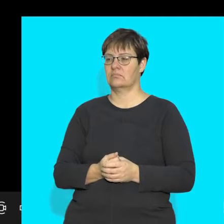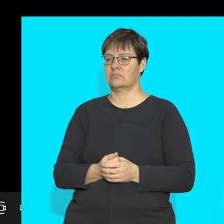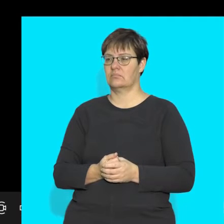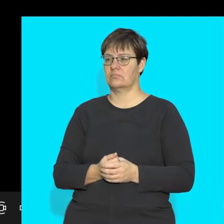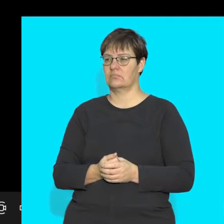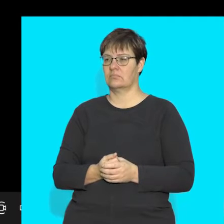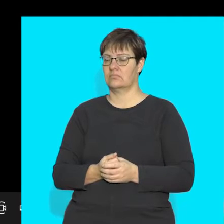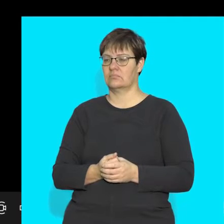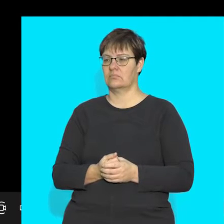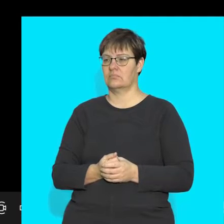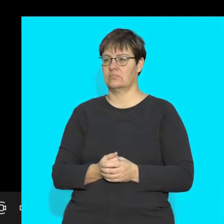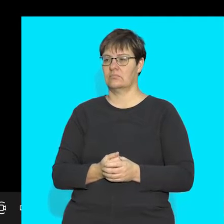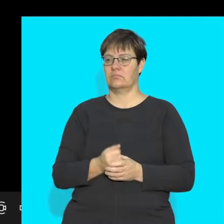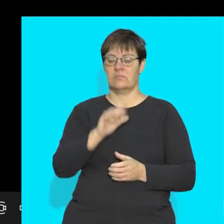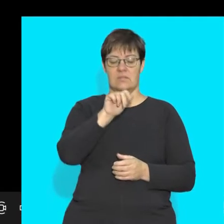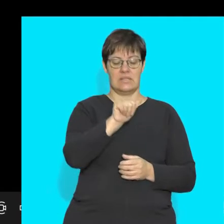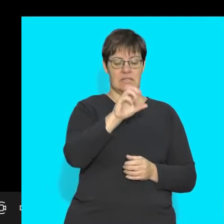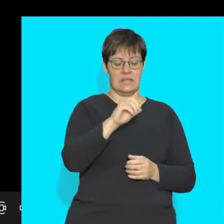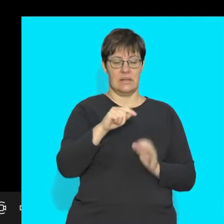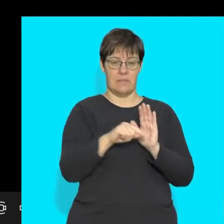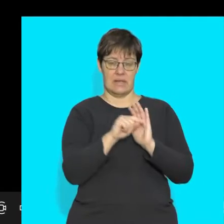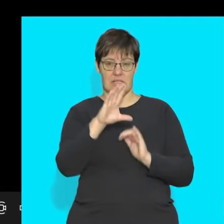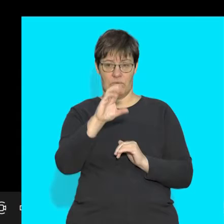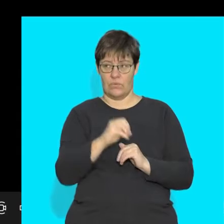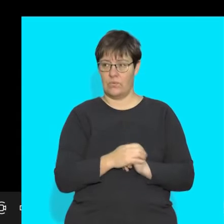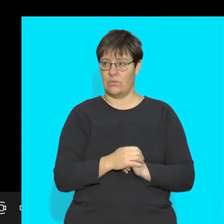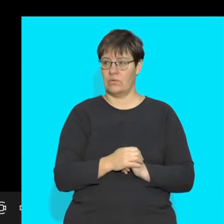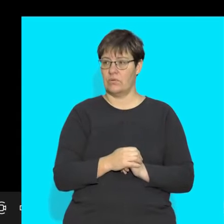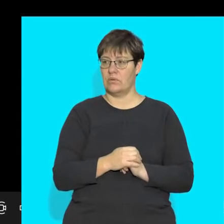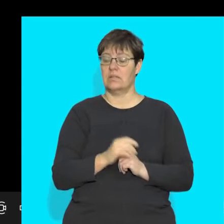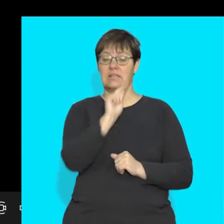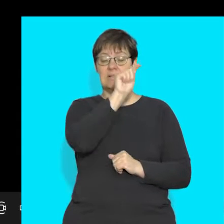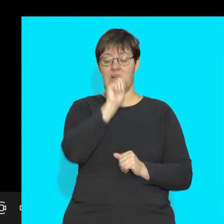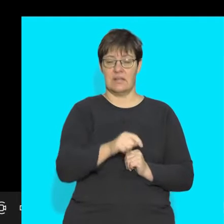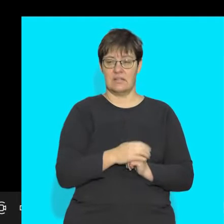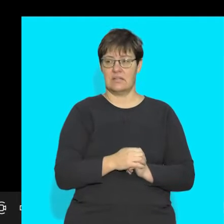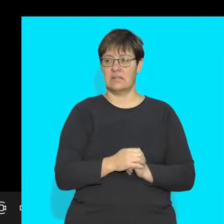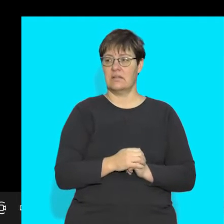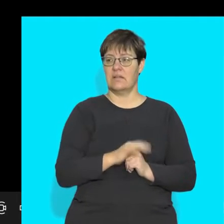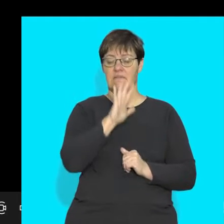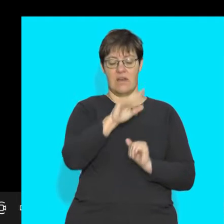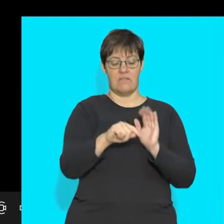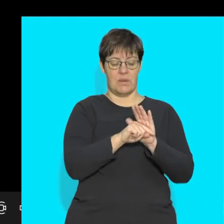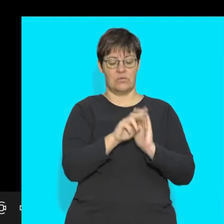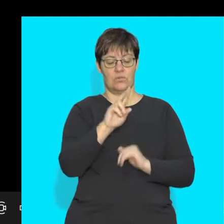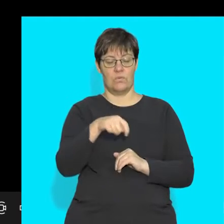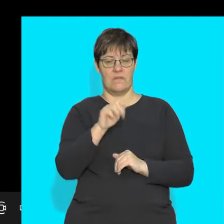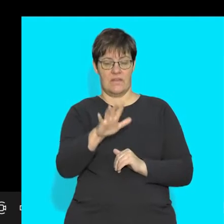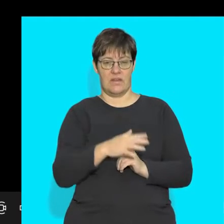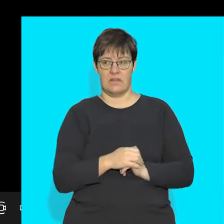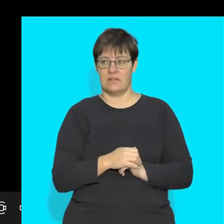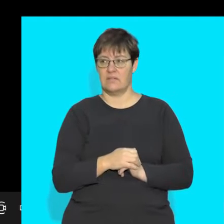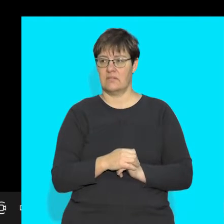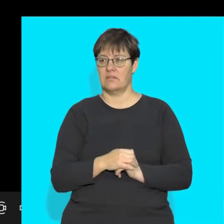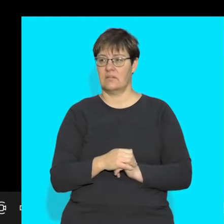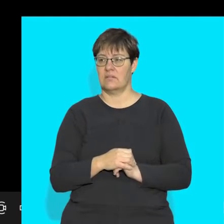go 60 minus 0 divided by 5 minus